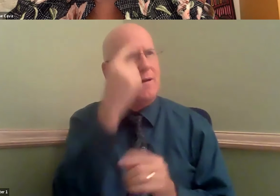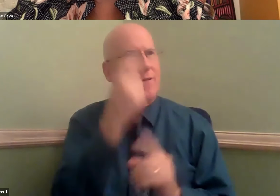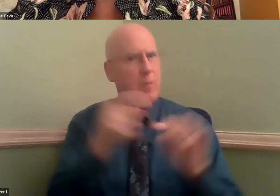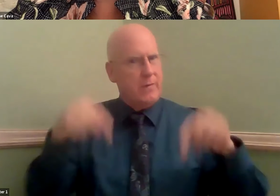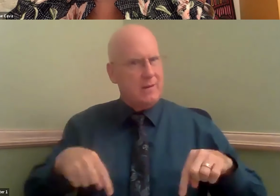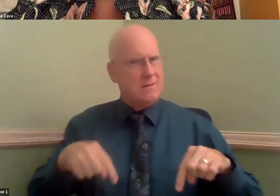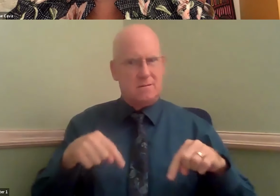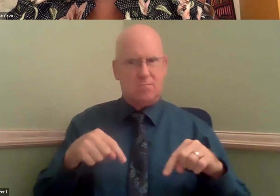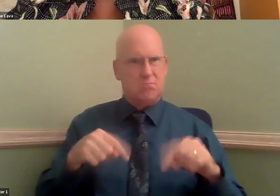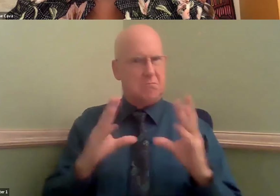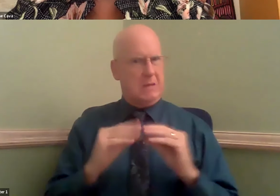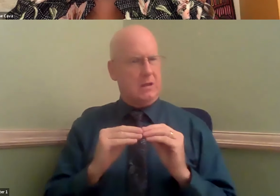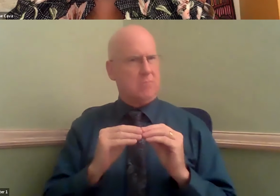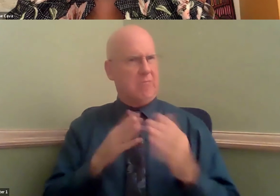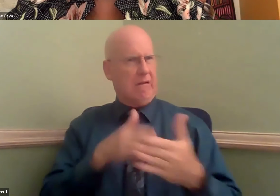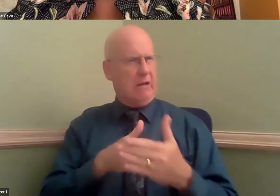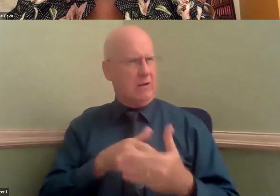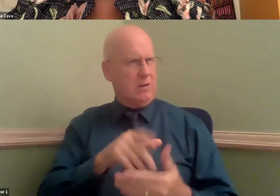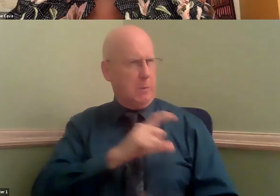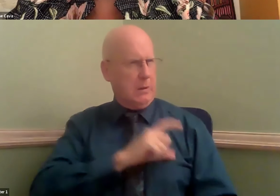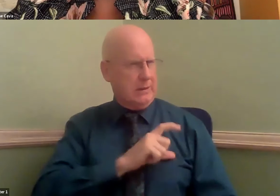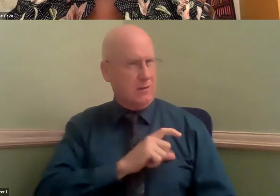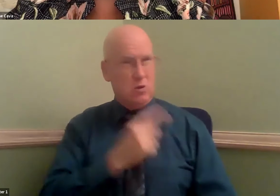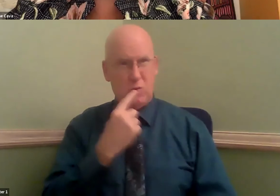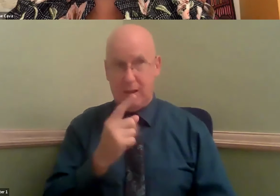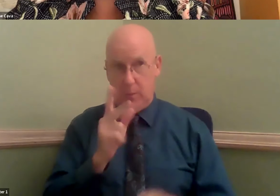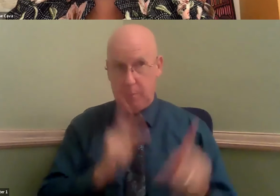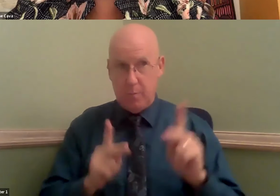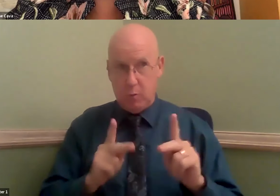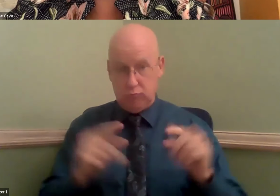forum is anti-police? Because you mentioned that there were some people